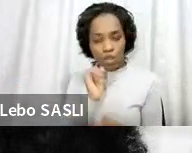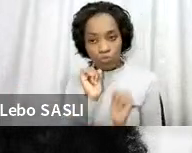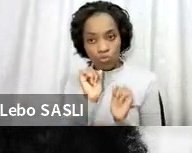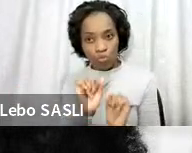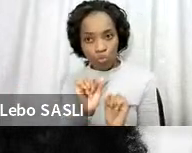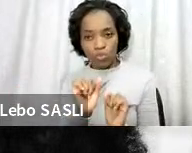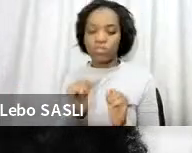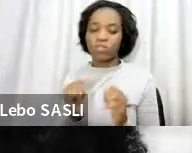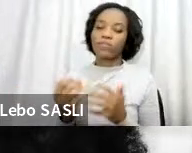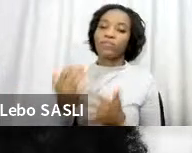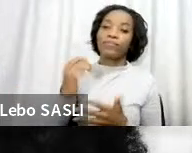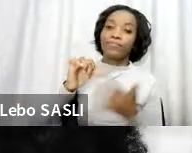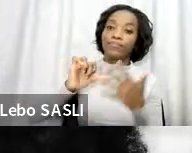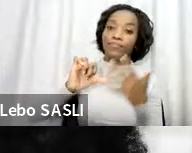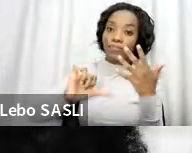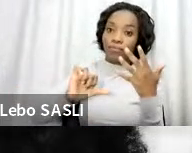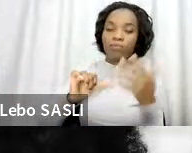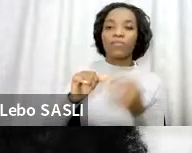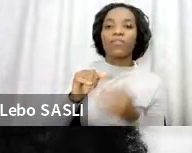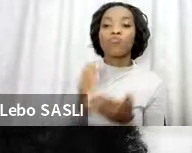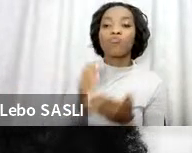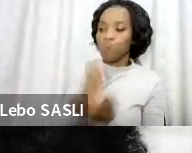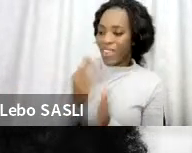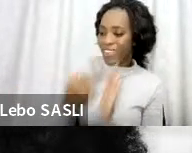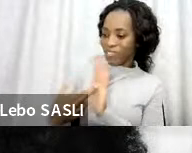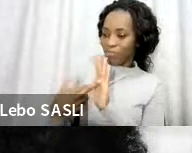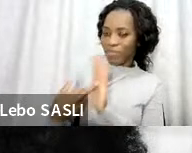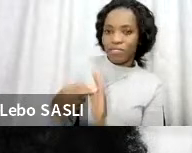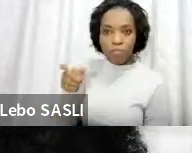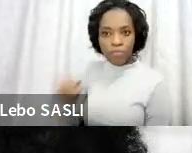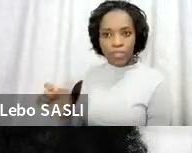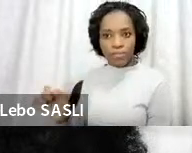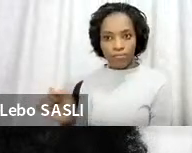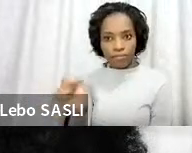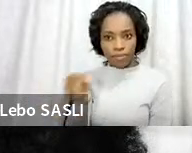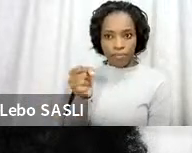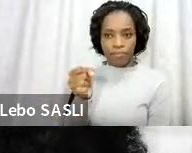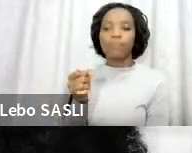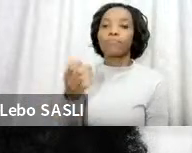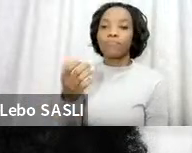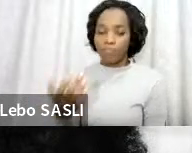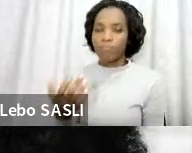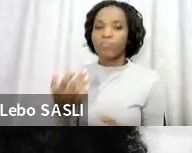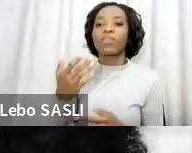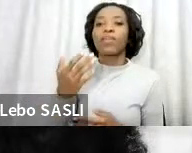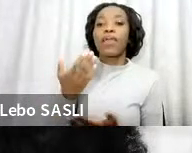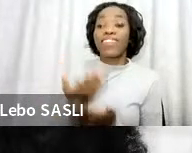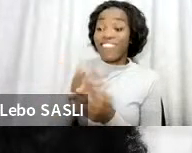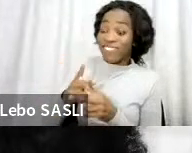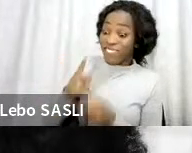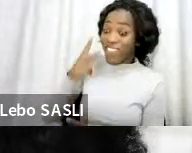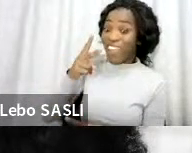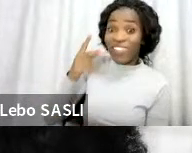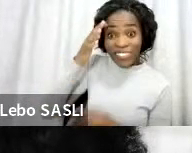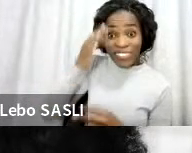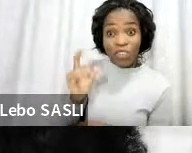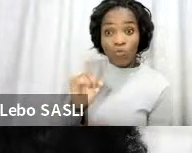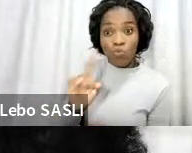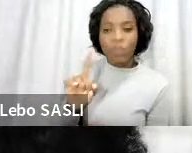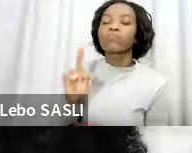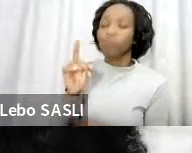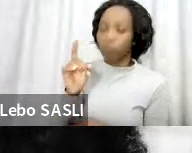retain representation. You are entitled to finality. You are entitled to make